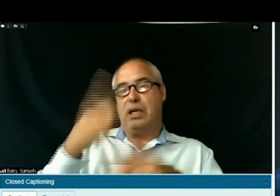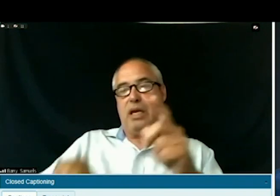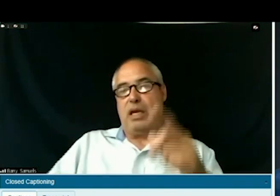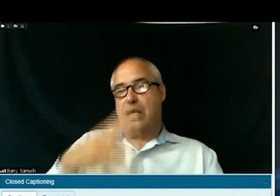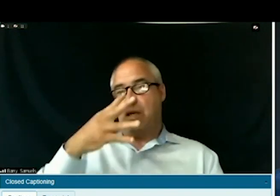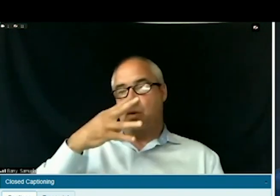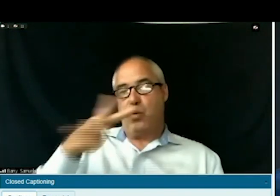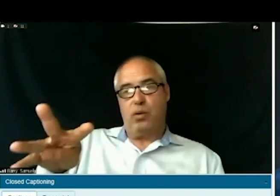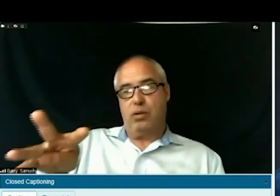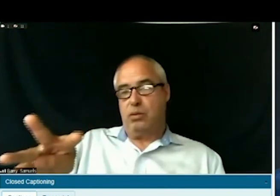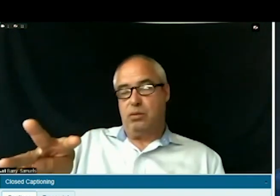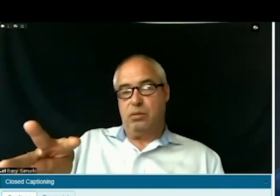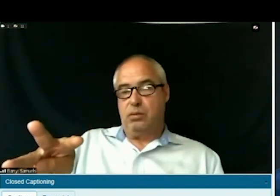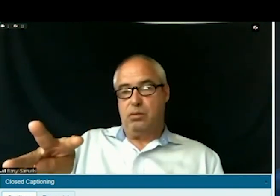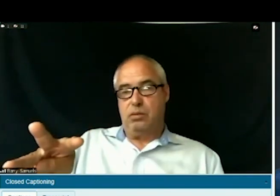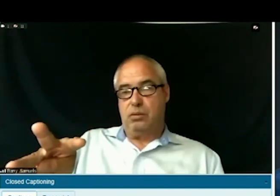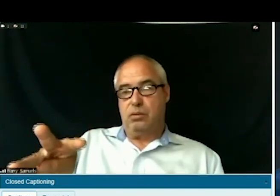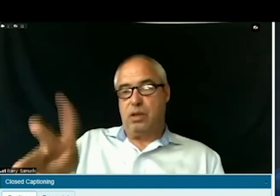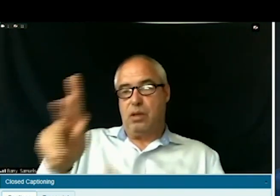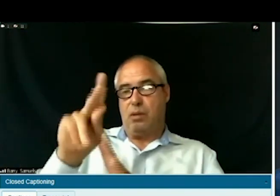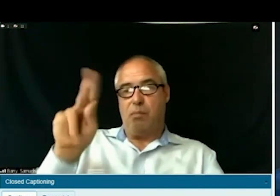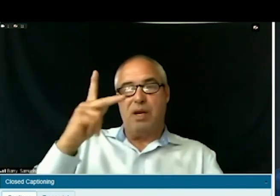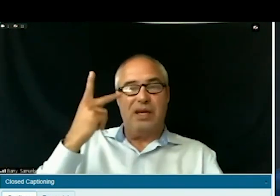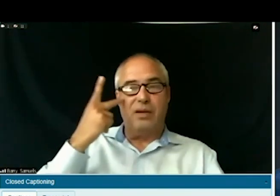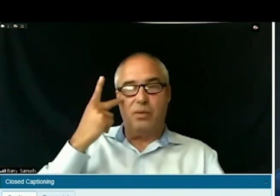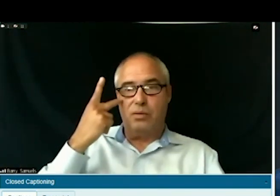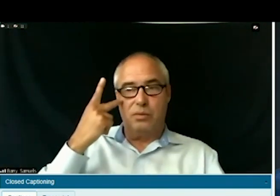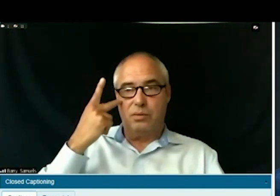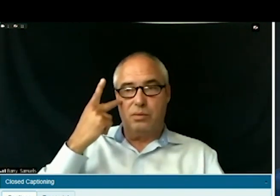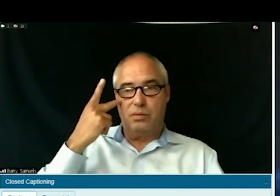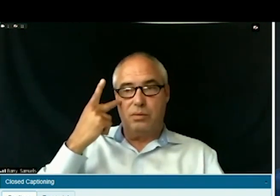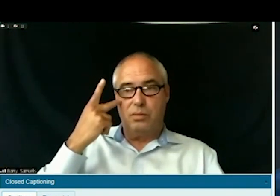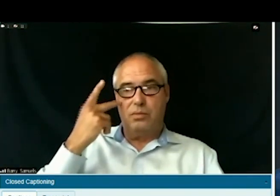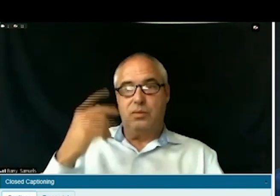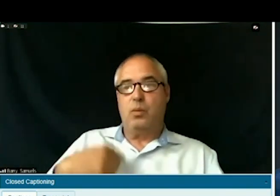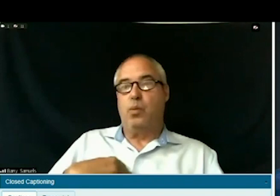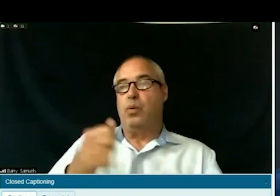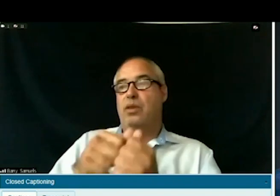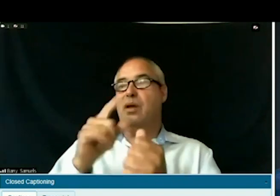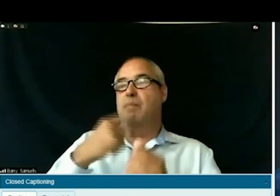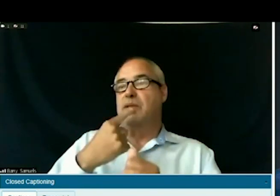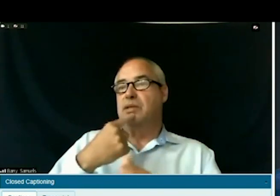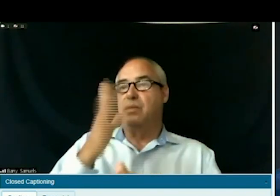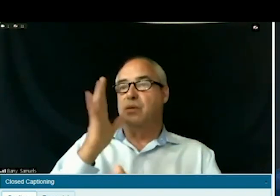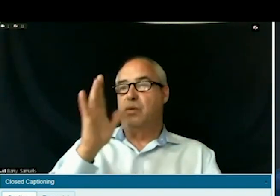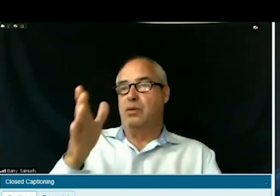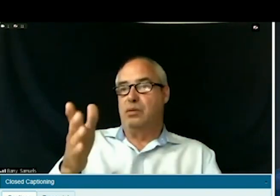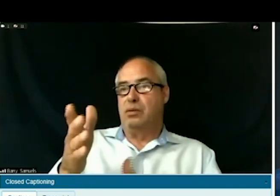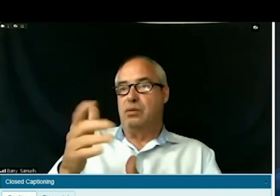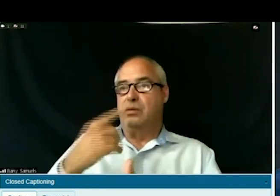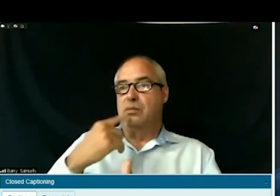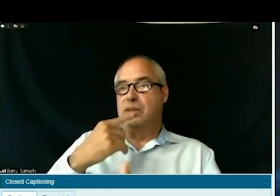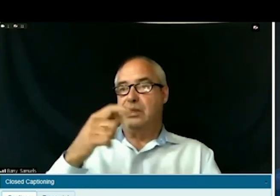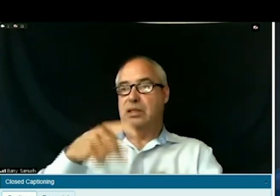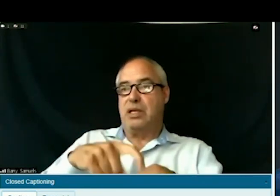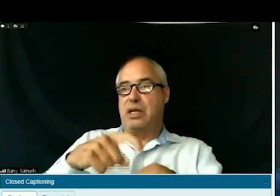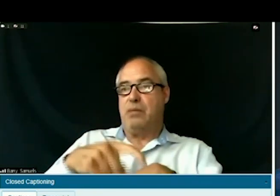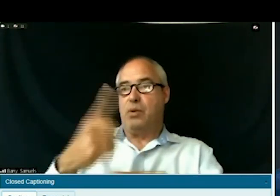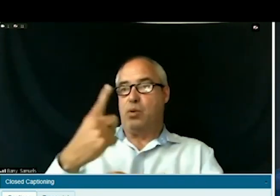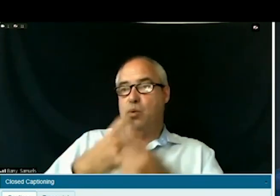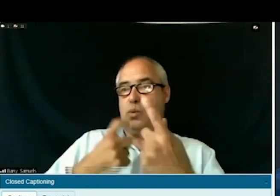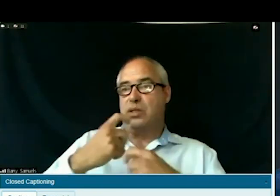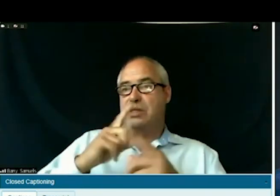ignore the political determinants. And with that said, I will stop. I know that we need time for questions.